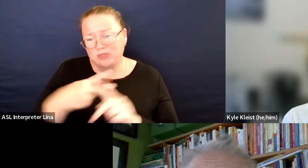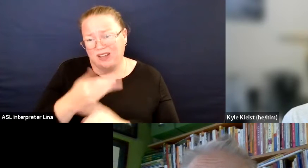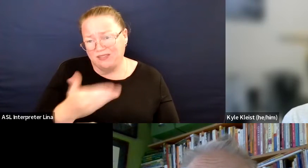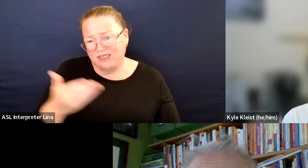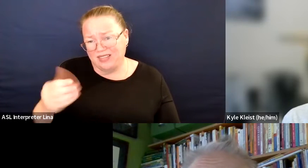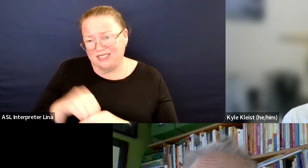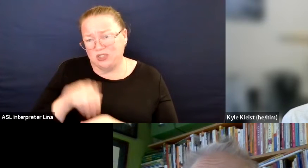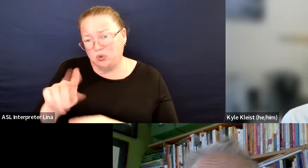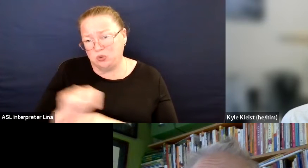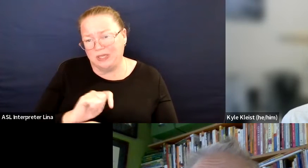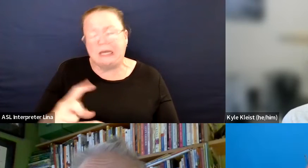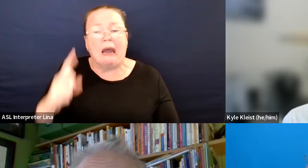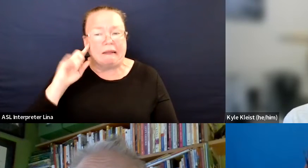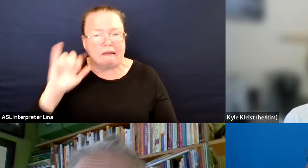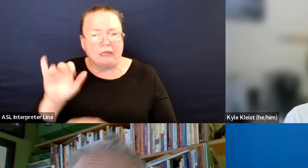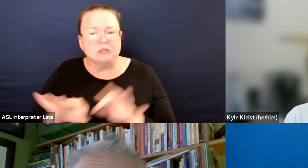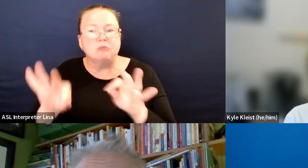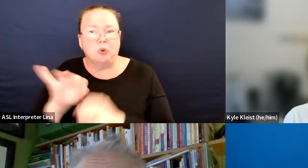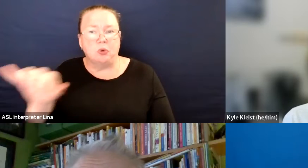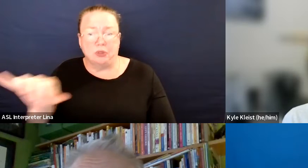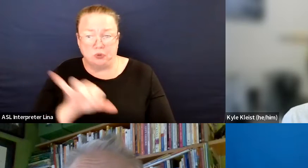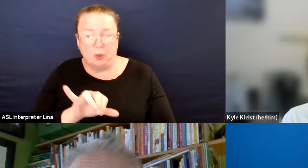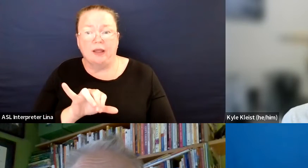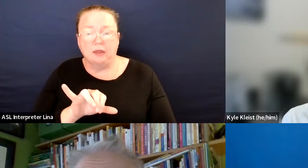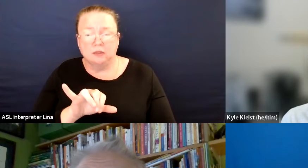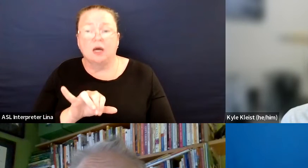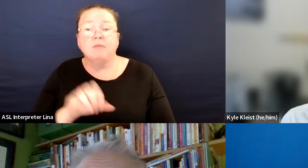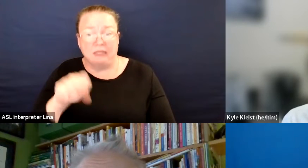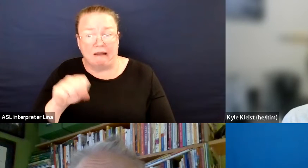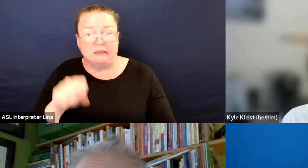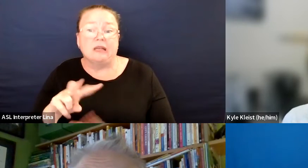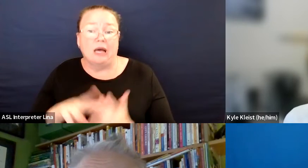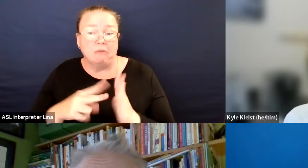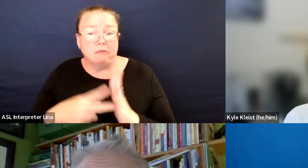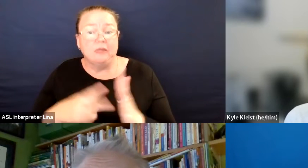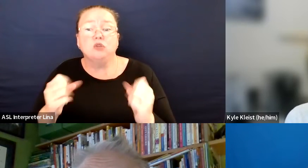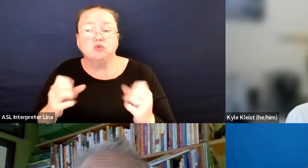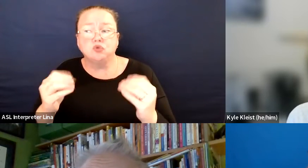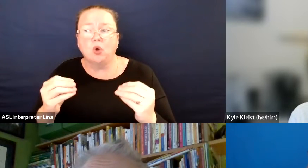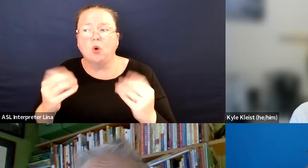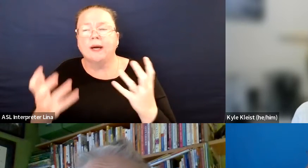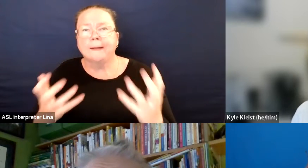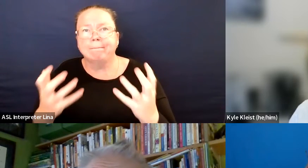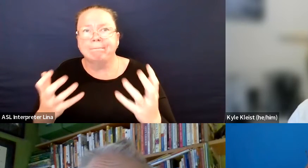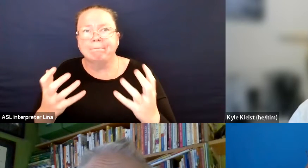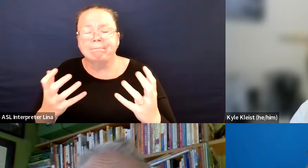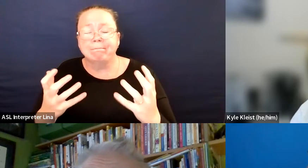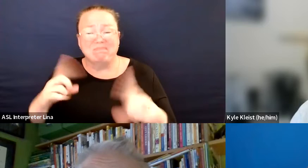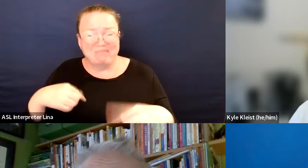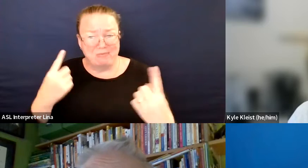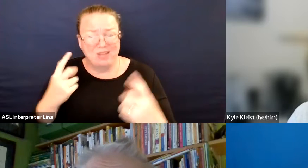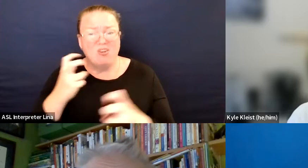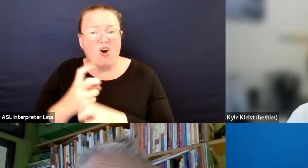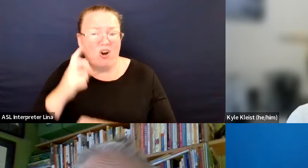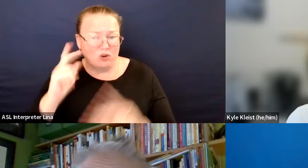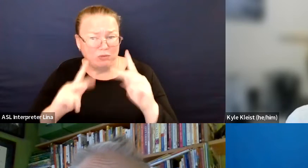your training, I think is essential as well. Yeah, I mean, so it's been difficult for